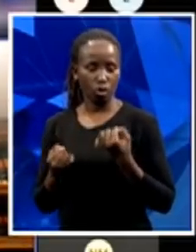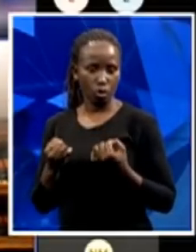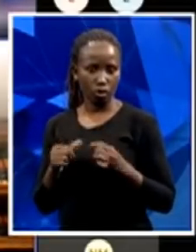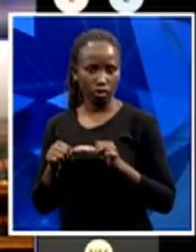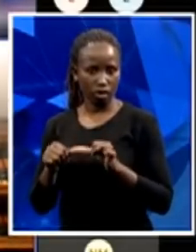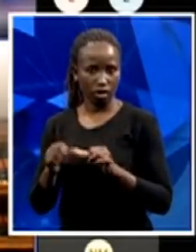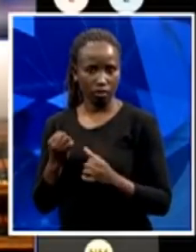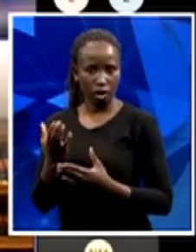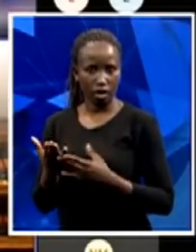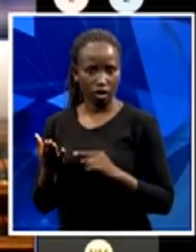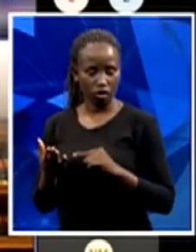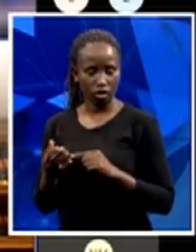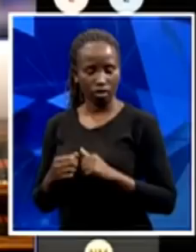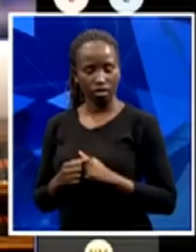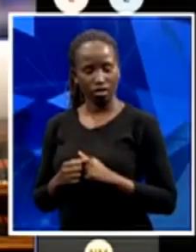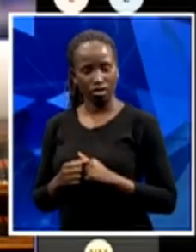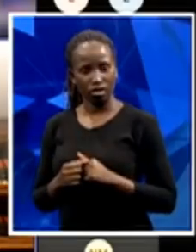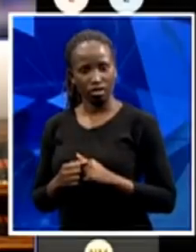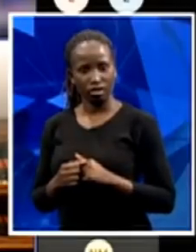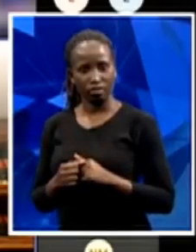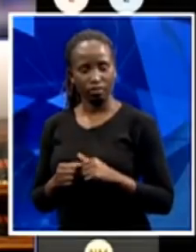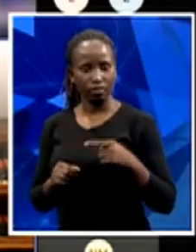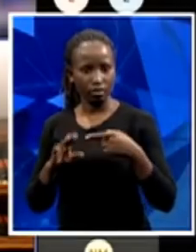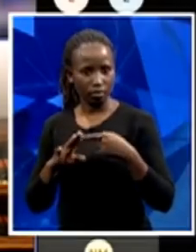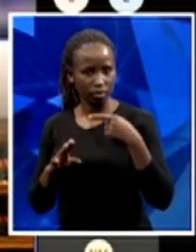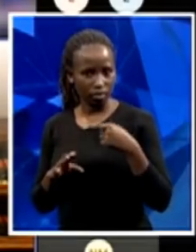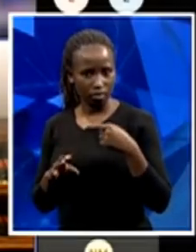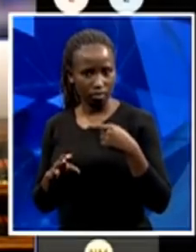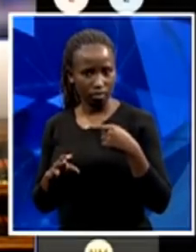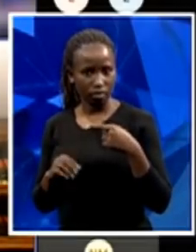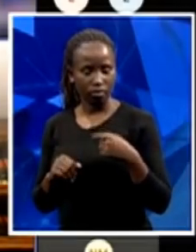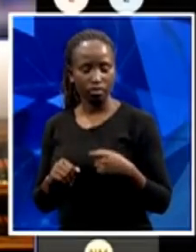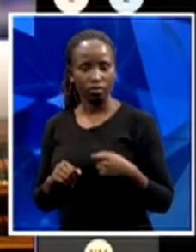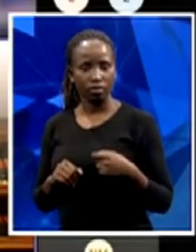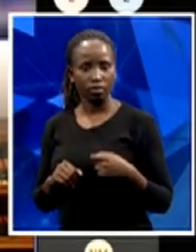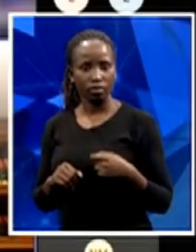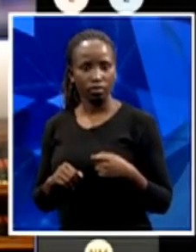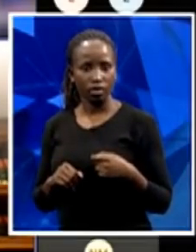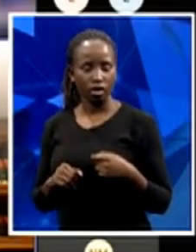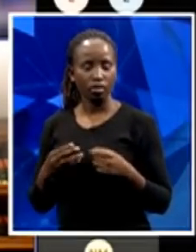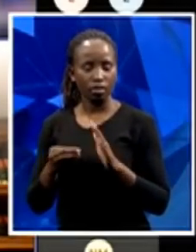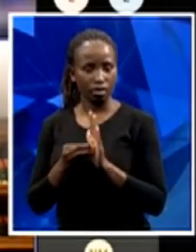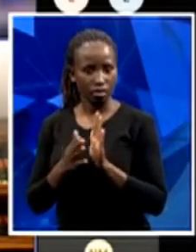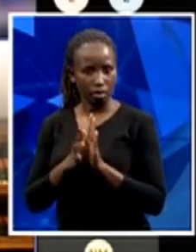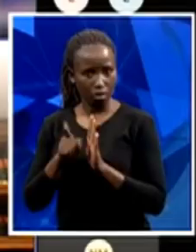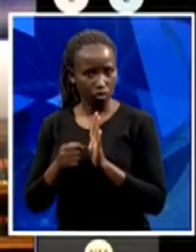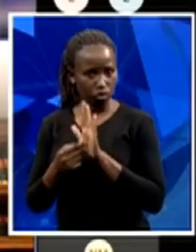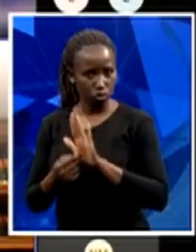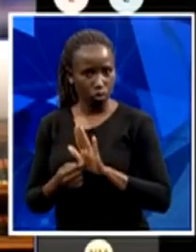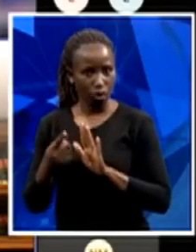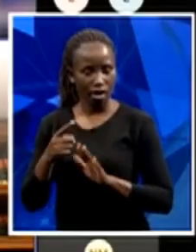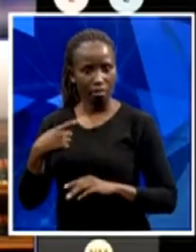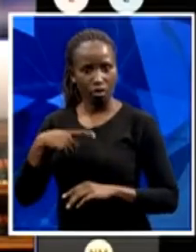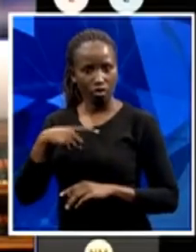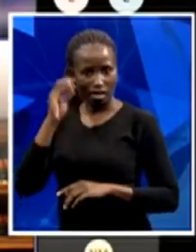Firstly, an application for intervention must demonstrate a direct and substantial interest. And in the